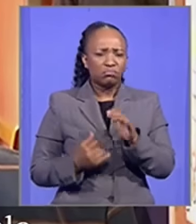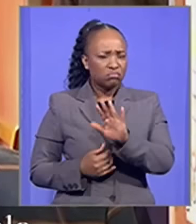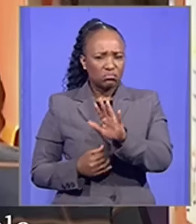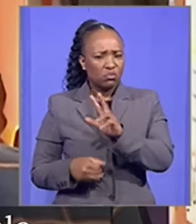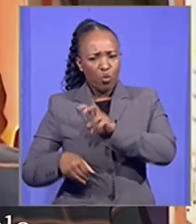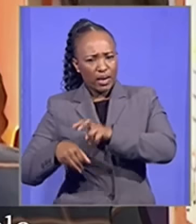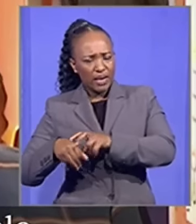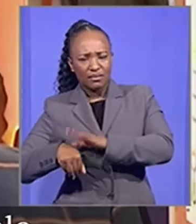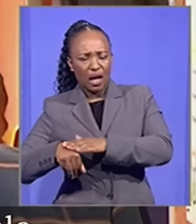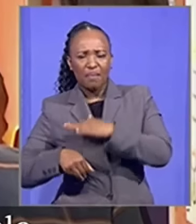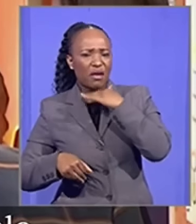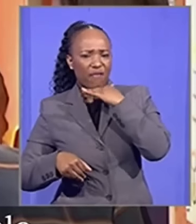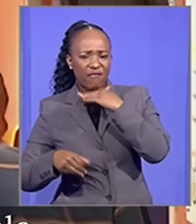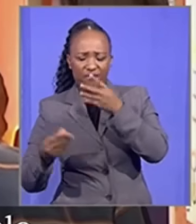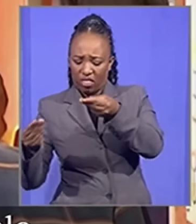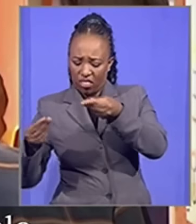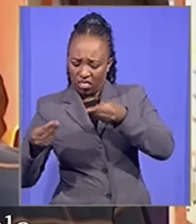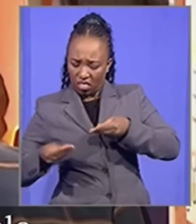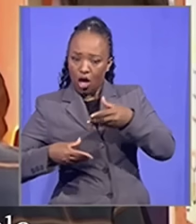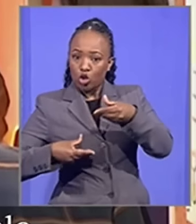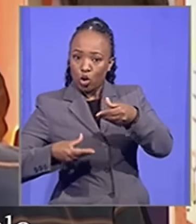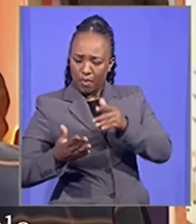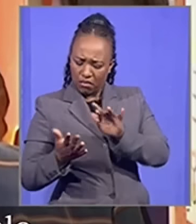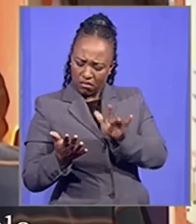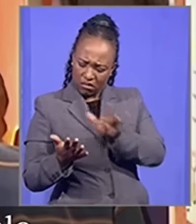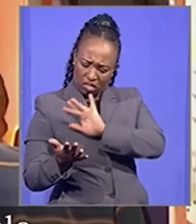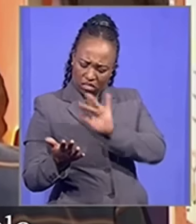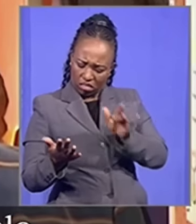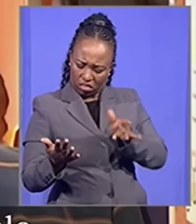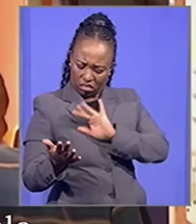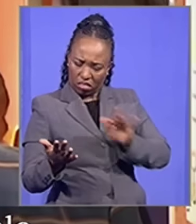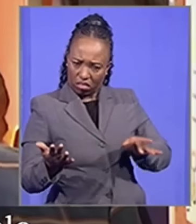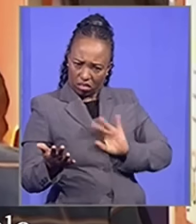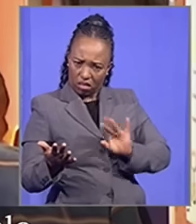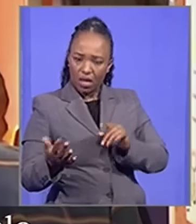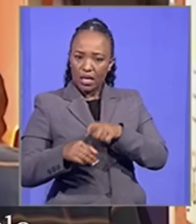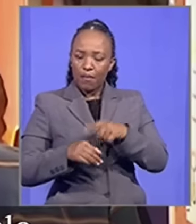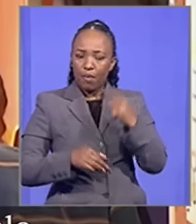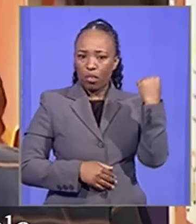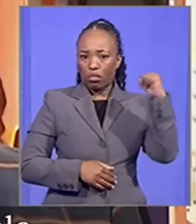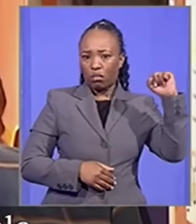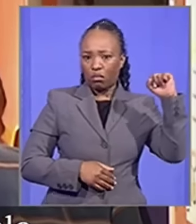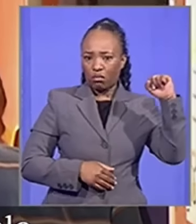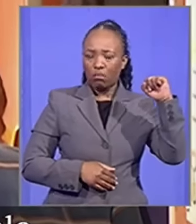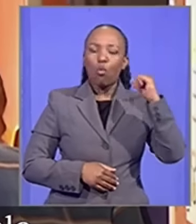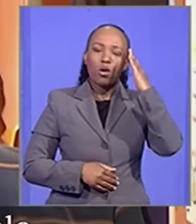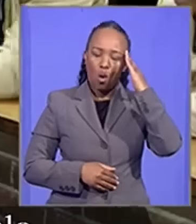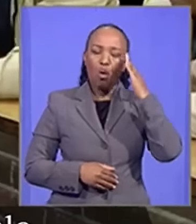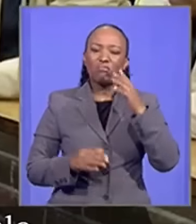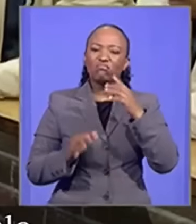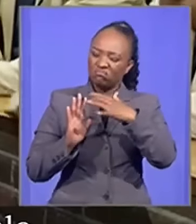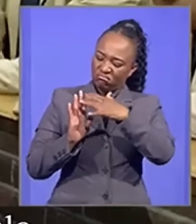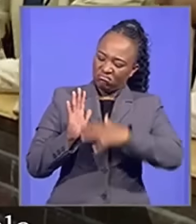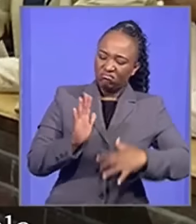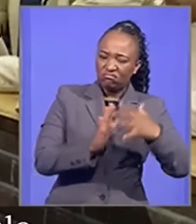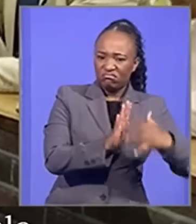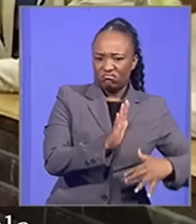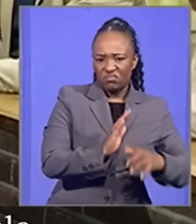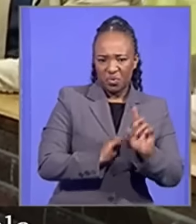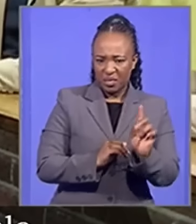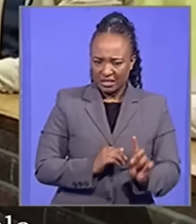time to go through the document and peruse it so that when we oppose it, we know what are the contents of that